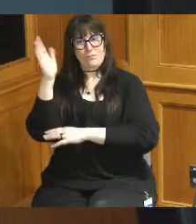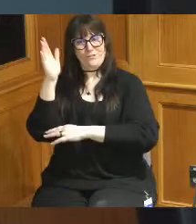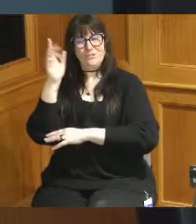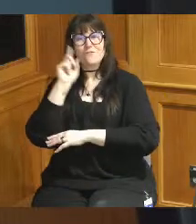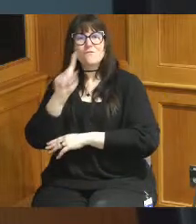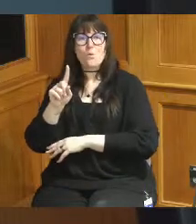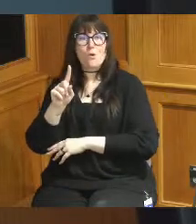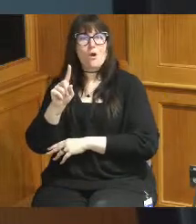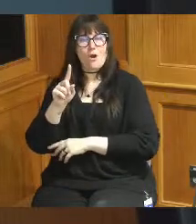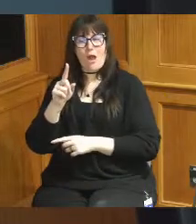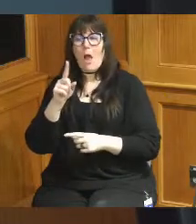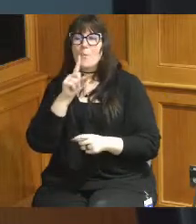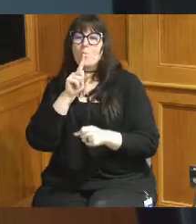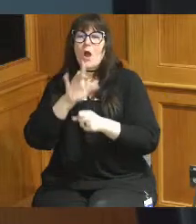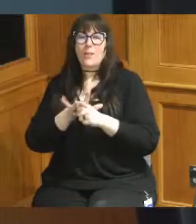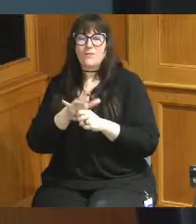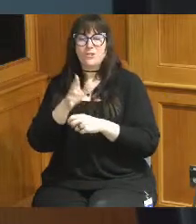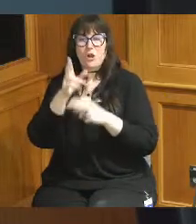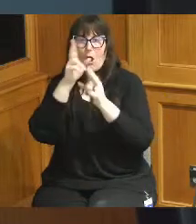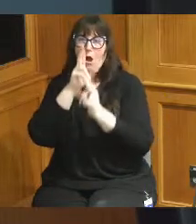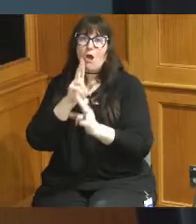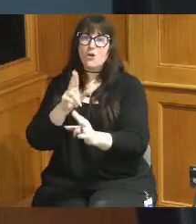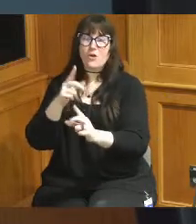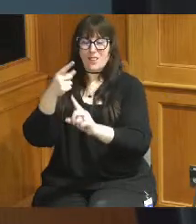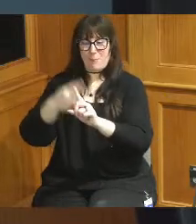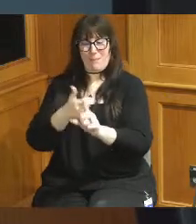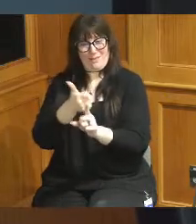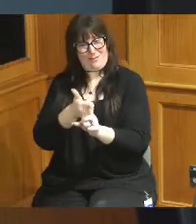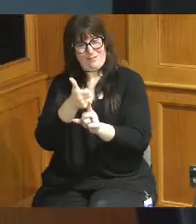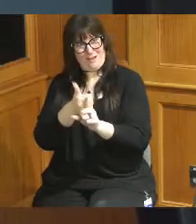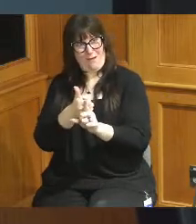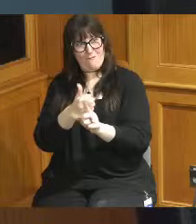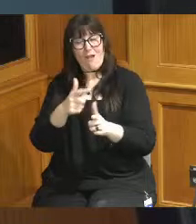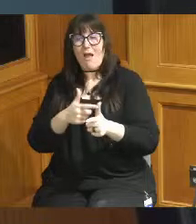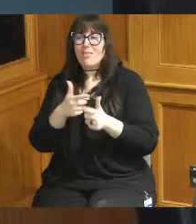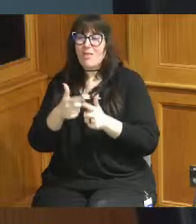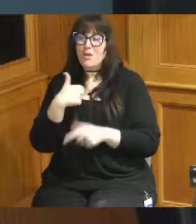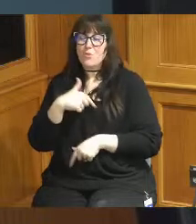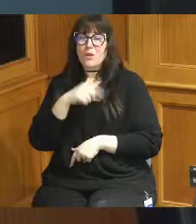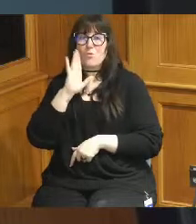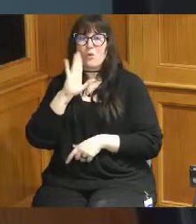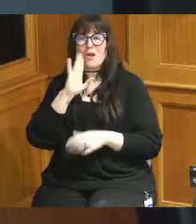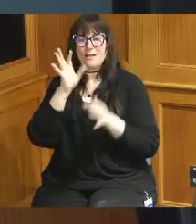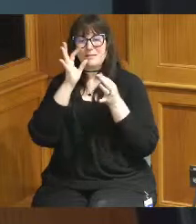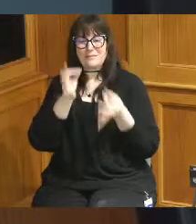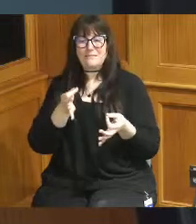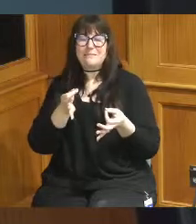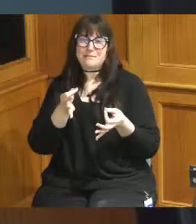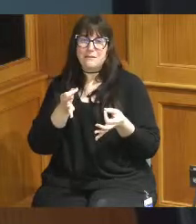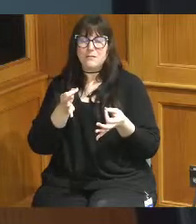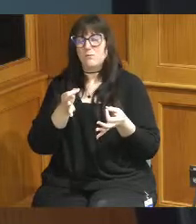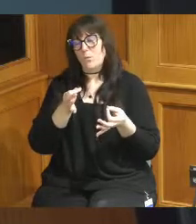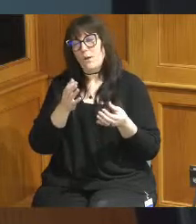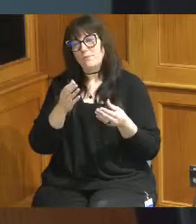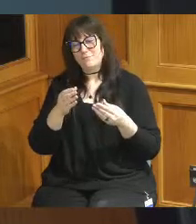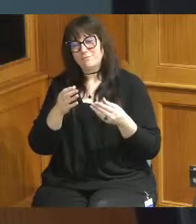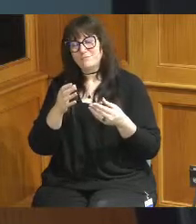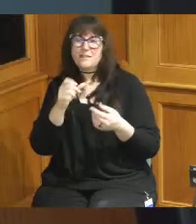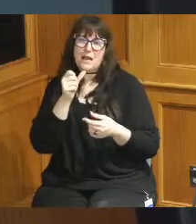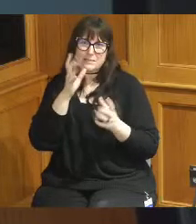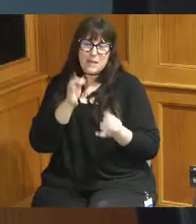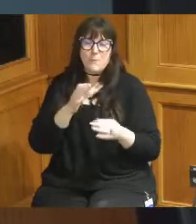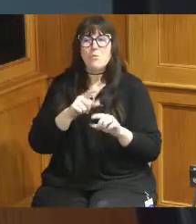of a proclamation honoring the month itself, and then we are going to move into the individual recognitions by the county